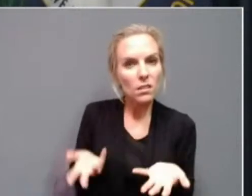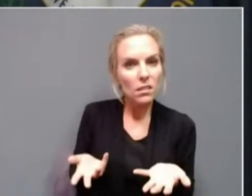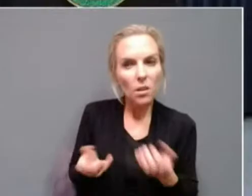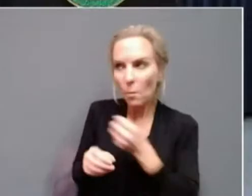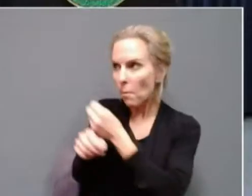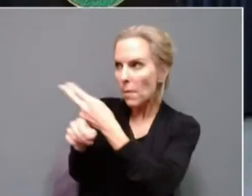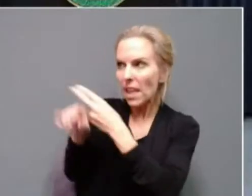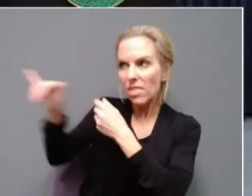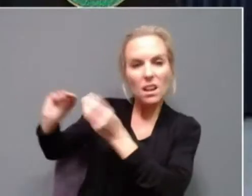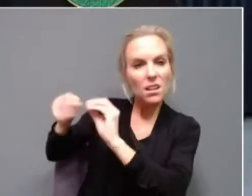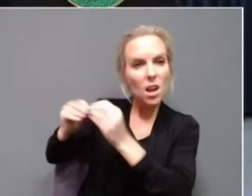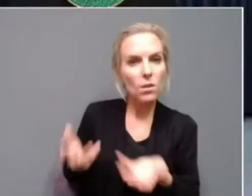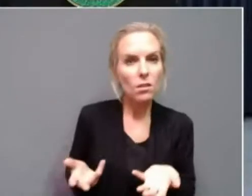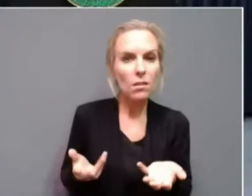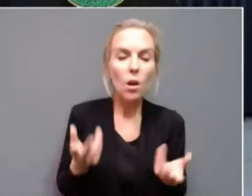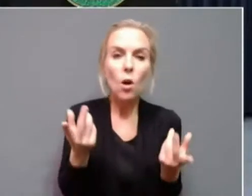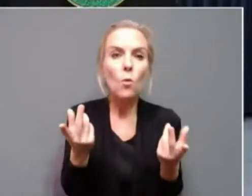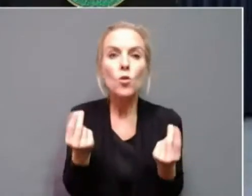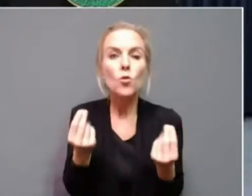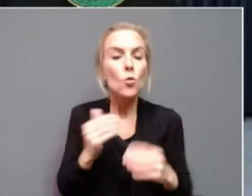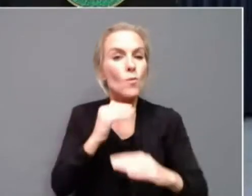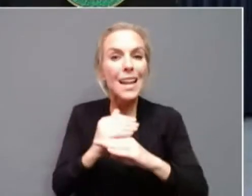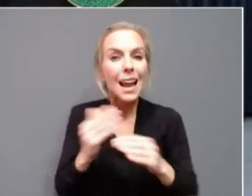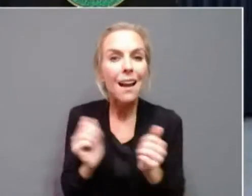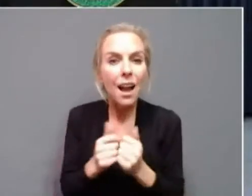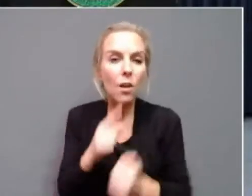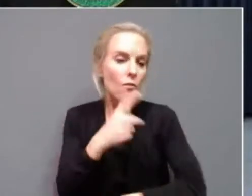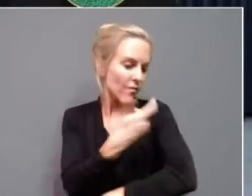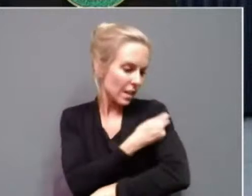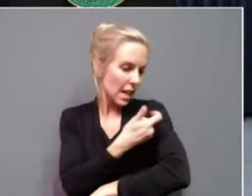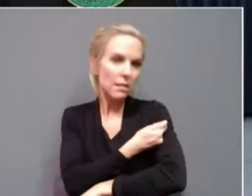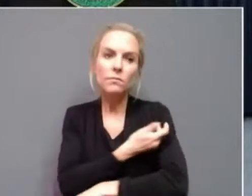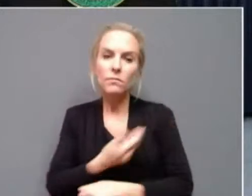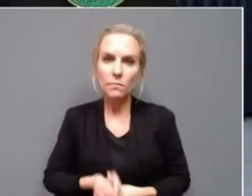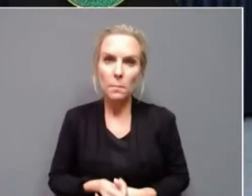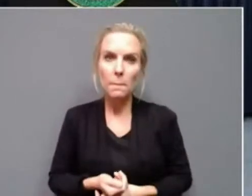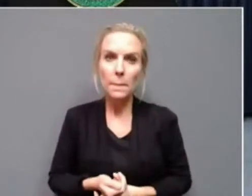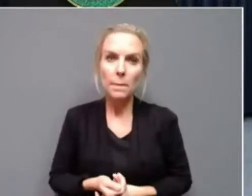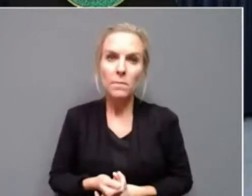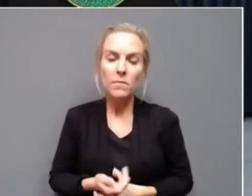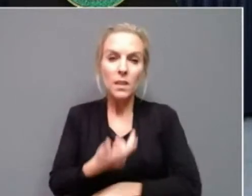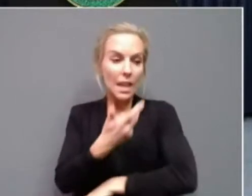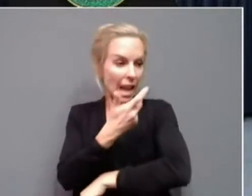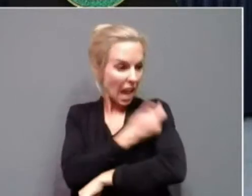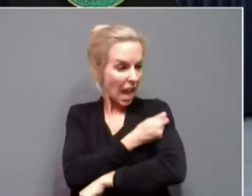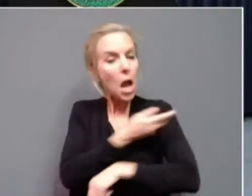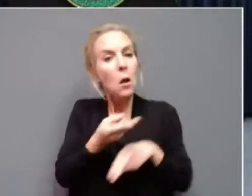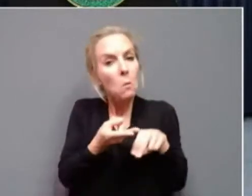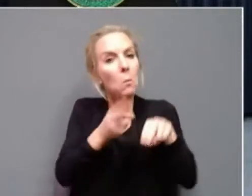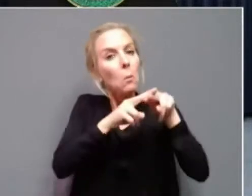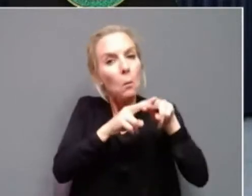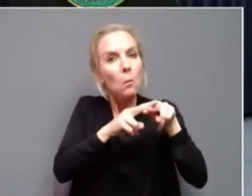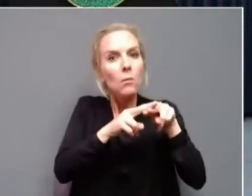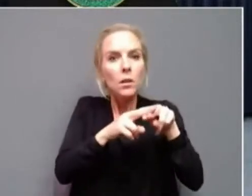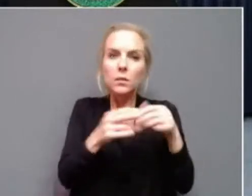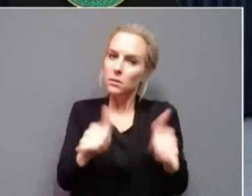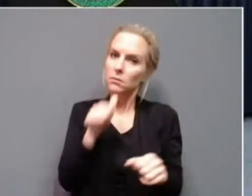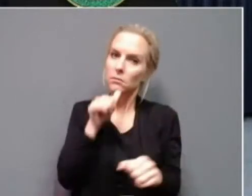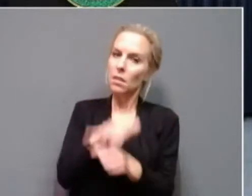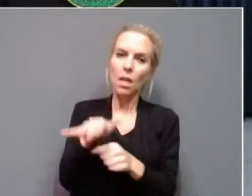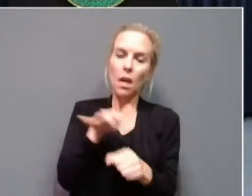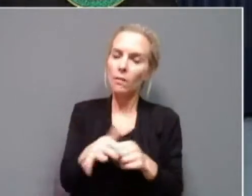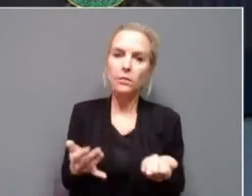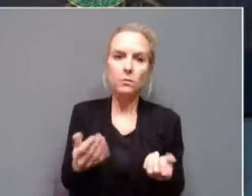is get vaccinated. And vaccinations are up. They're not up enough. And between yesterday and today,